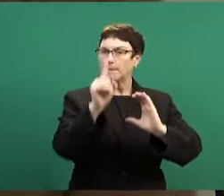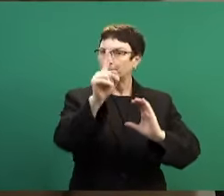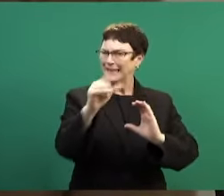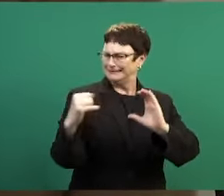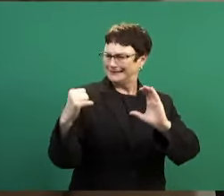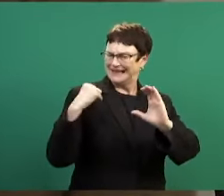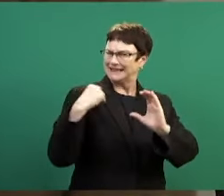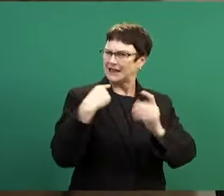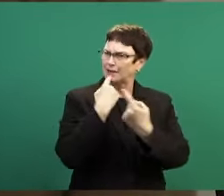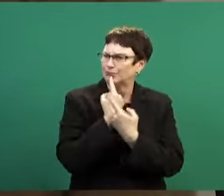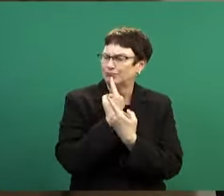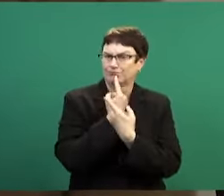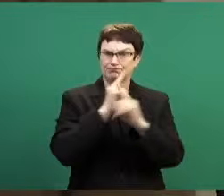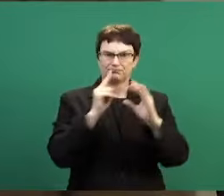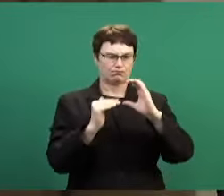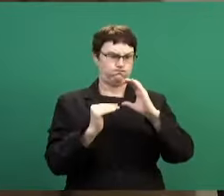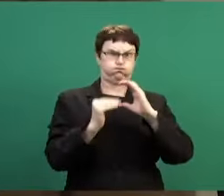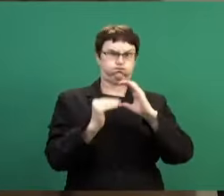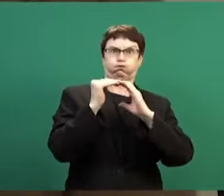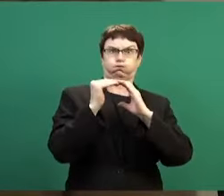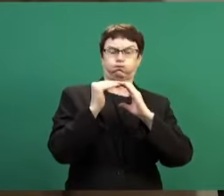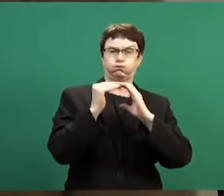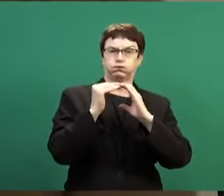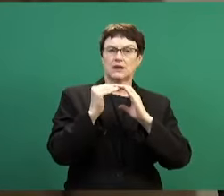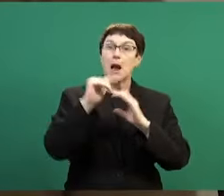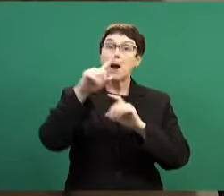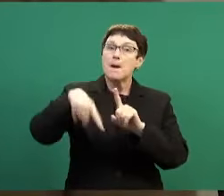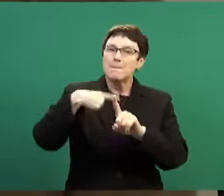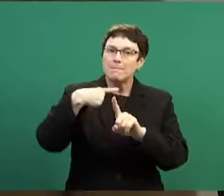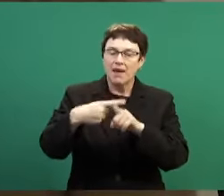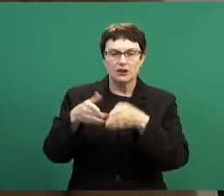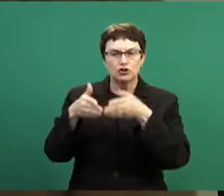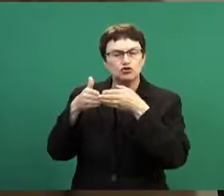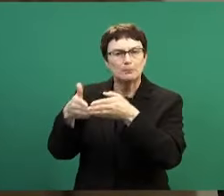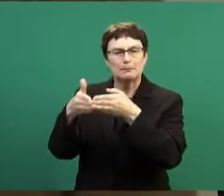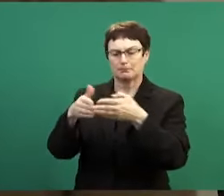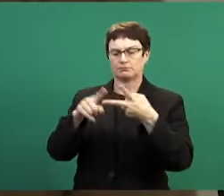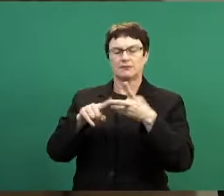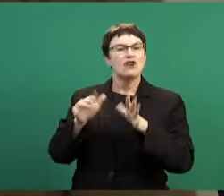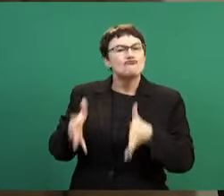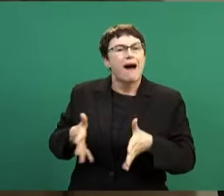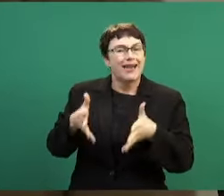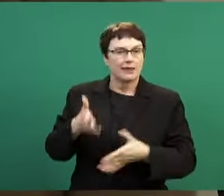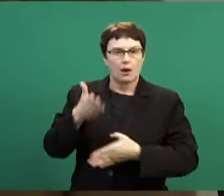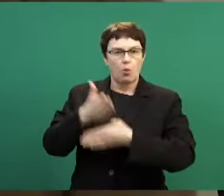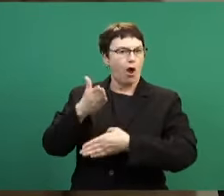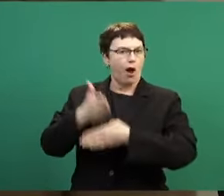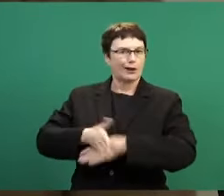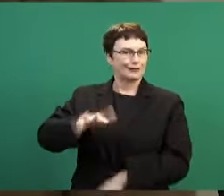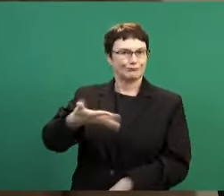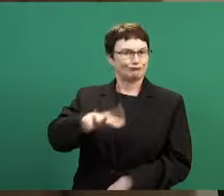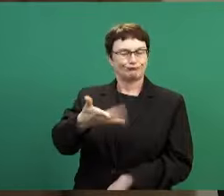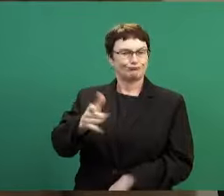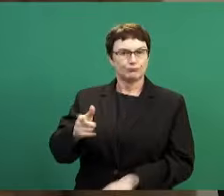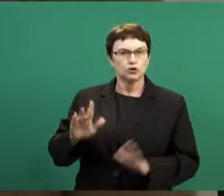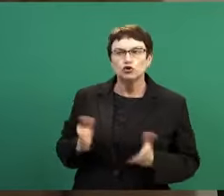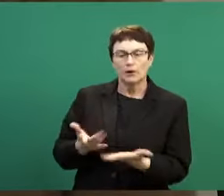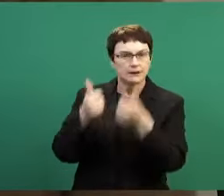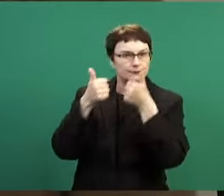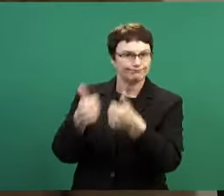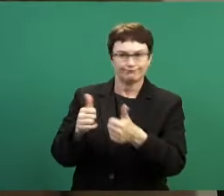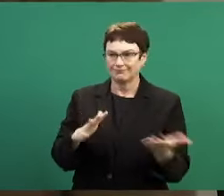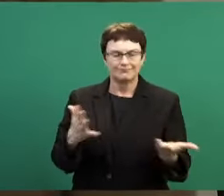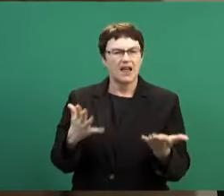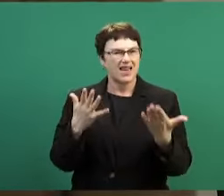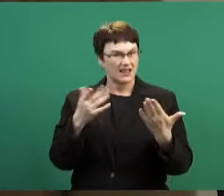and the deterioration of port and rail operations? Thirdly, how significant or likely are the risks